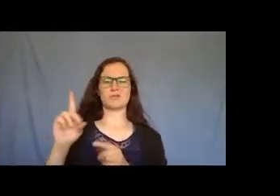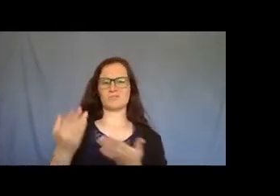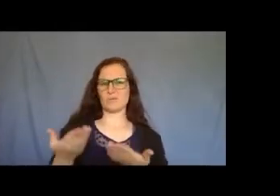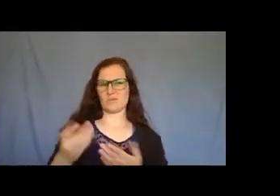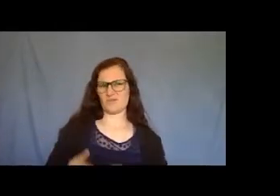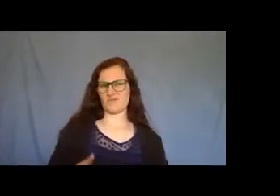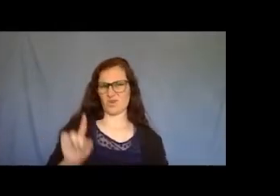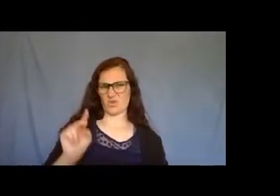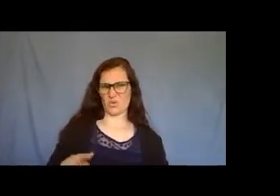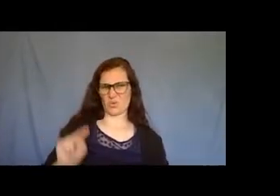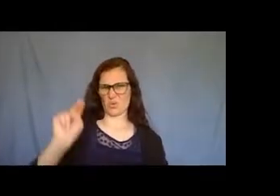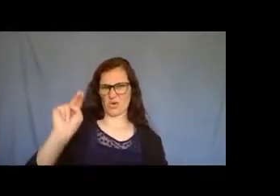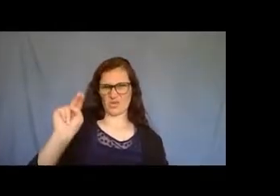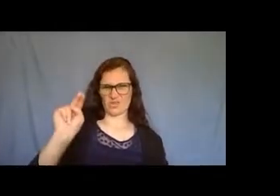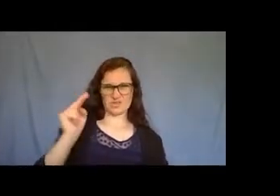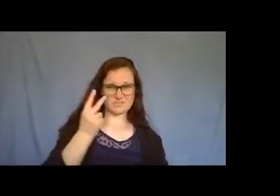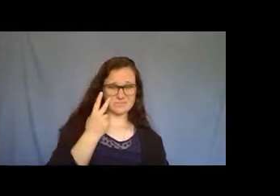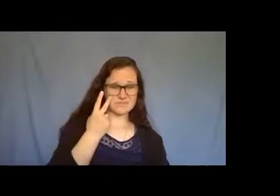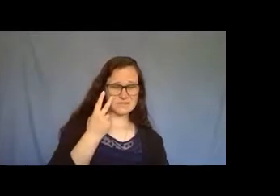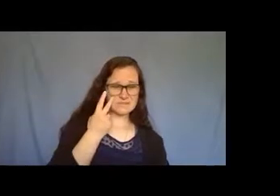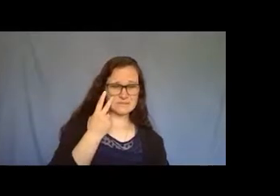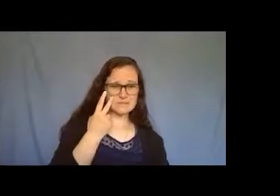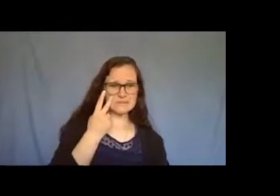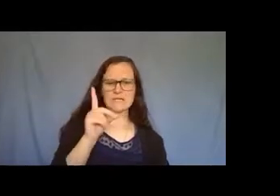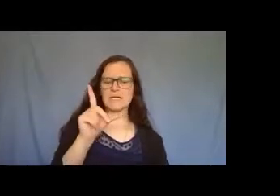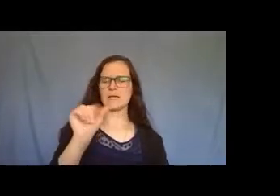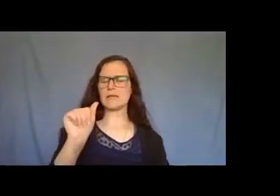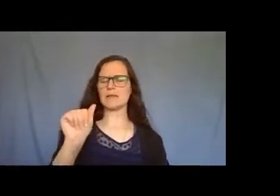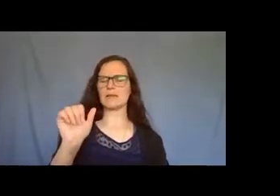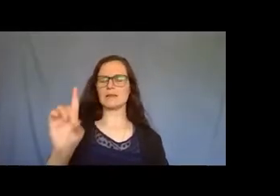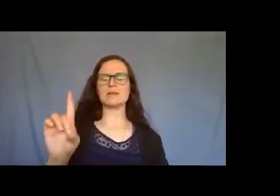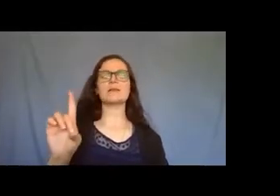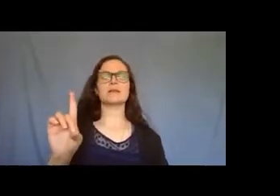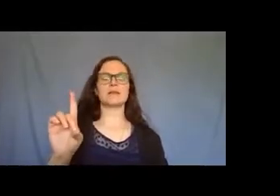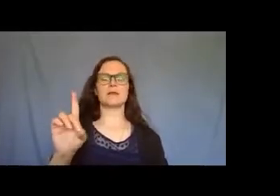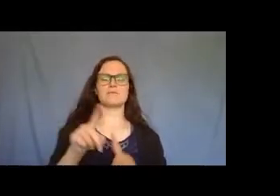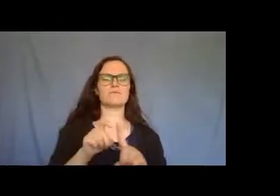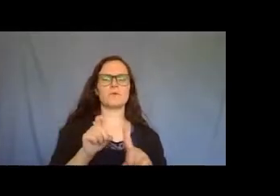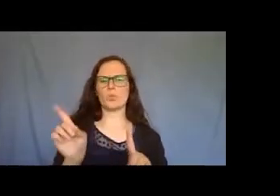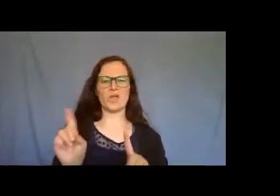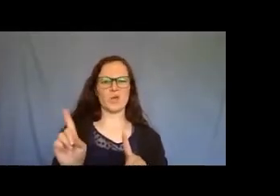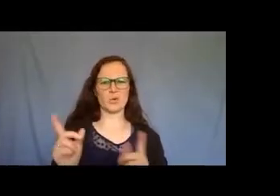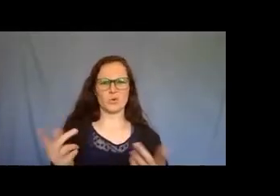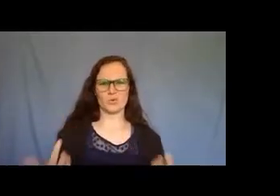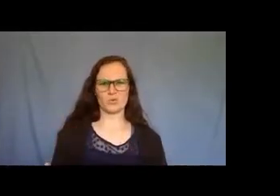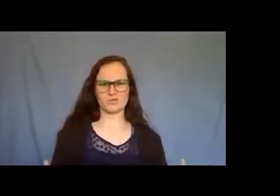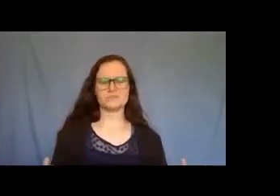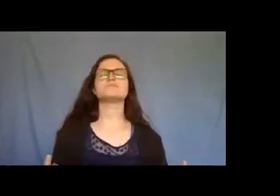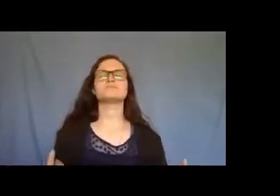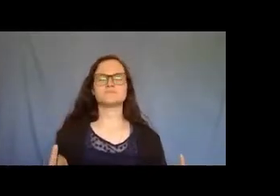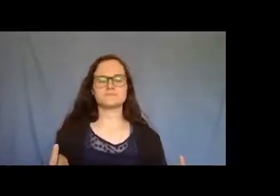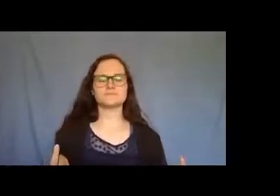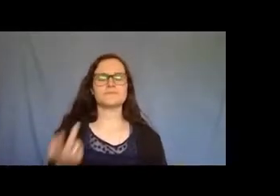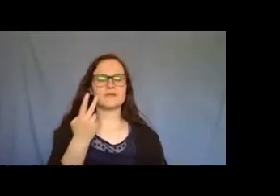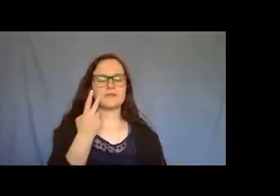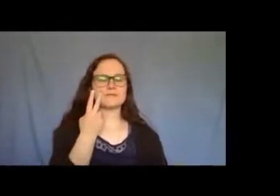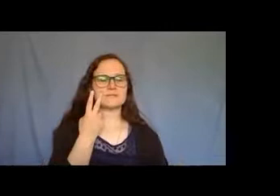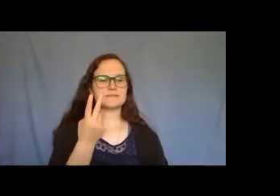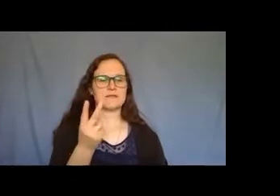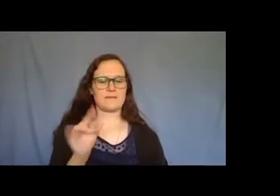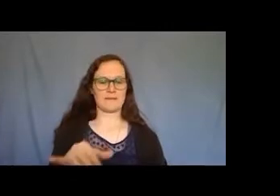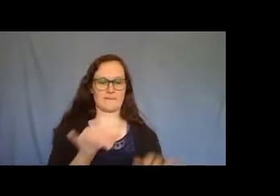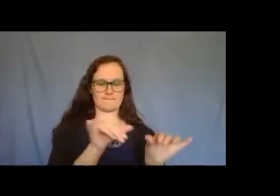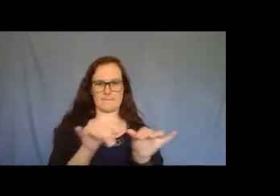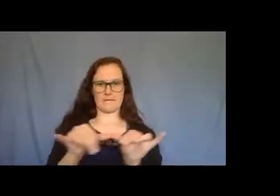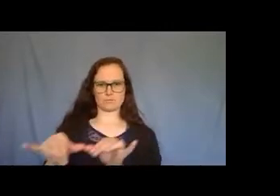these lead results could be influenced, where they could be coming from, and seeing those patterns